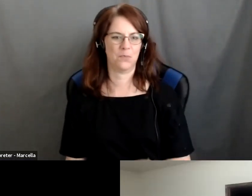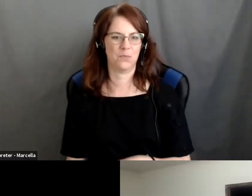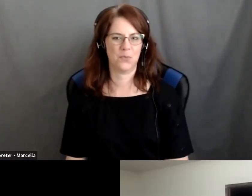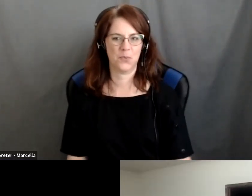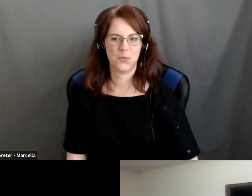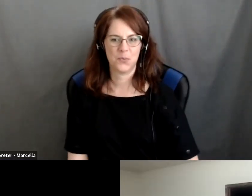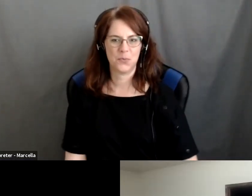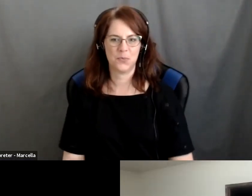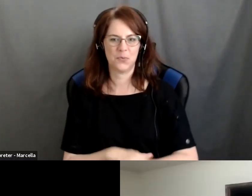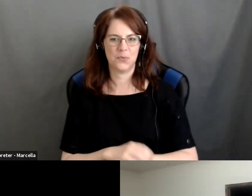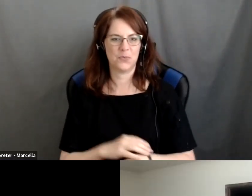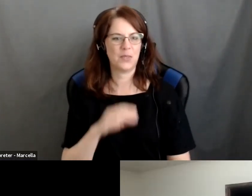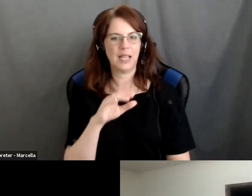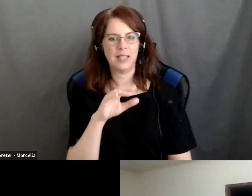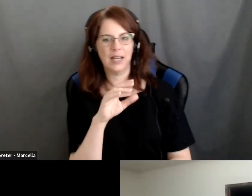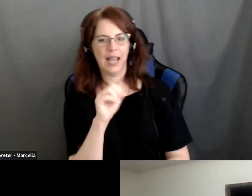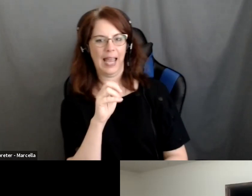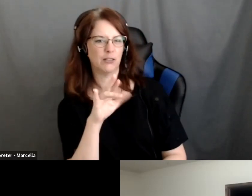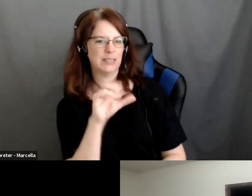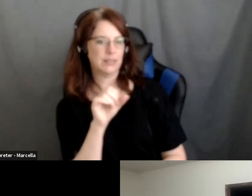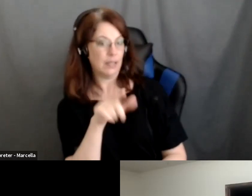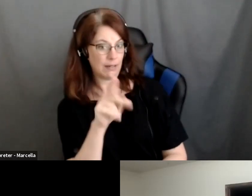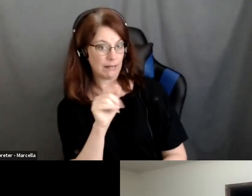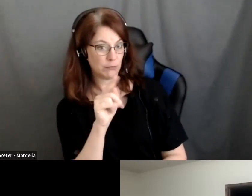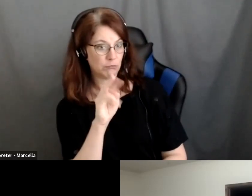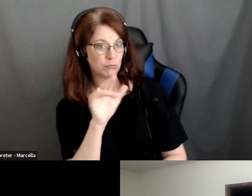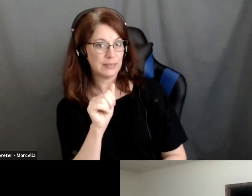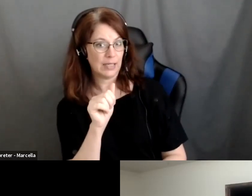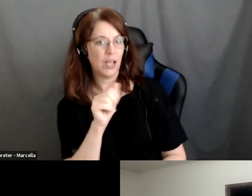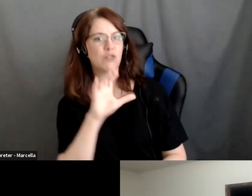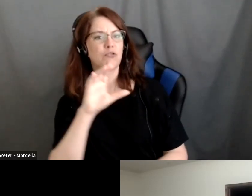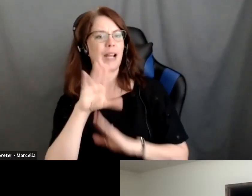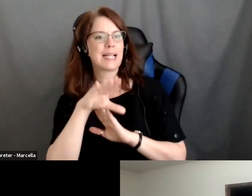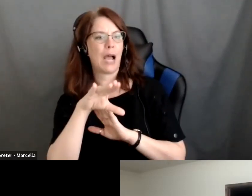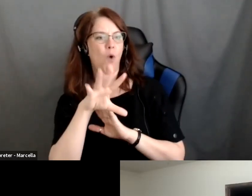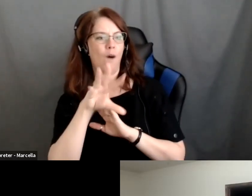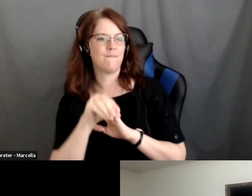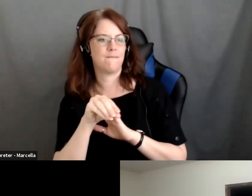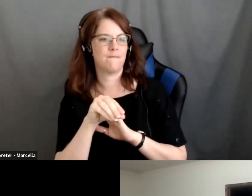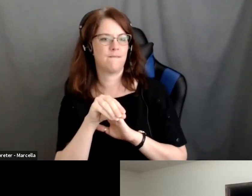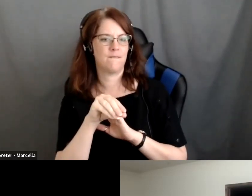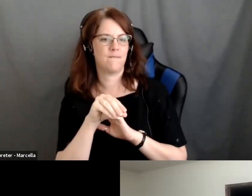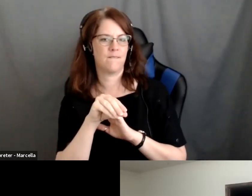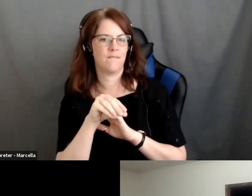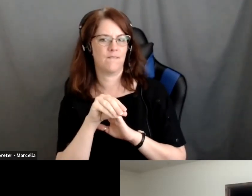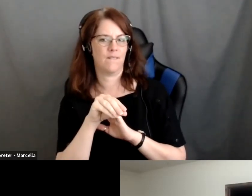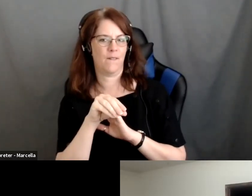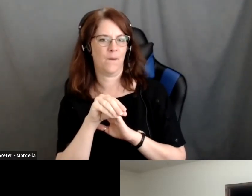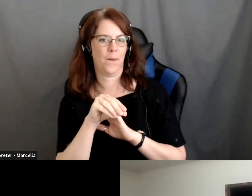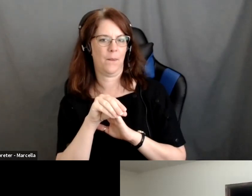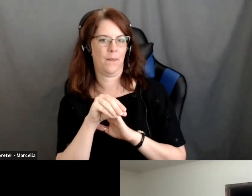And then Katrina, why don't you go ahead and turn your camera off, just so that